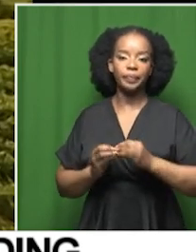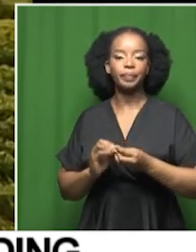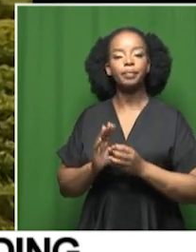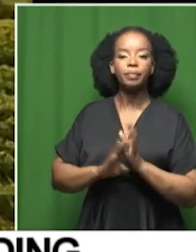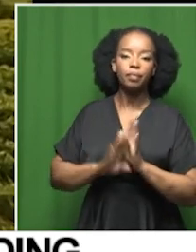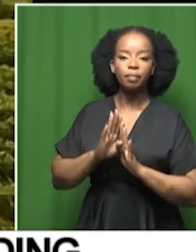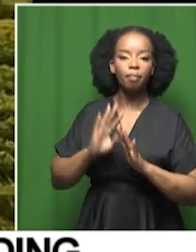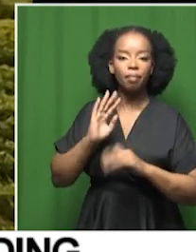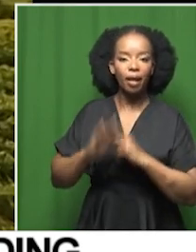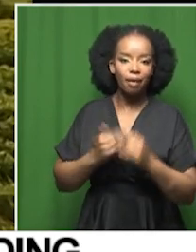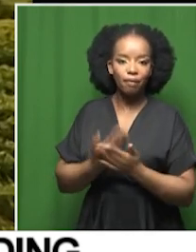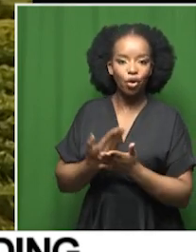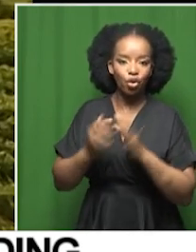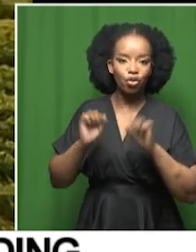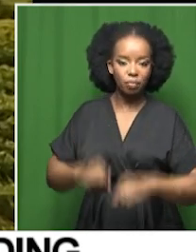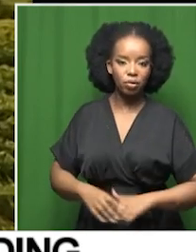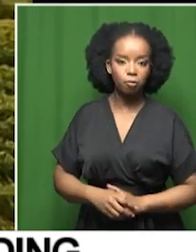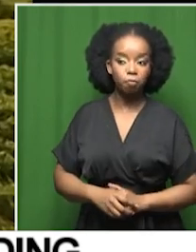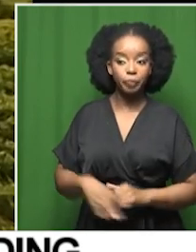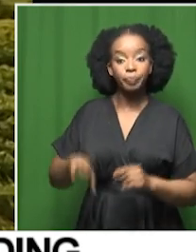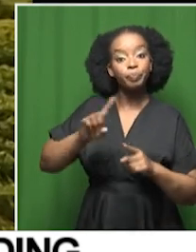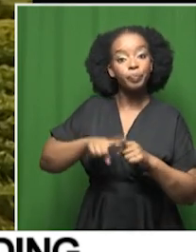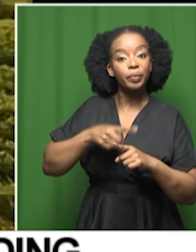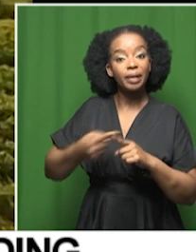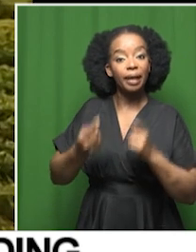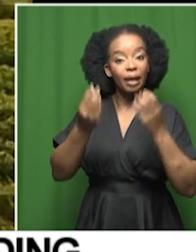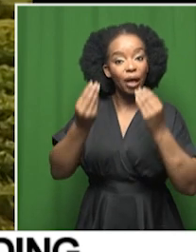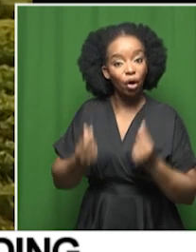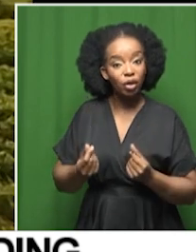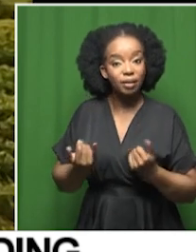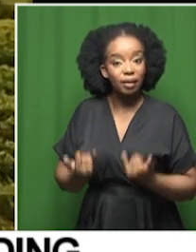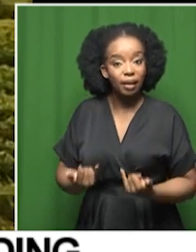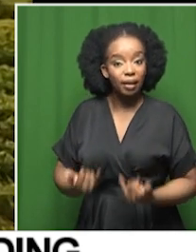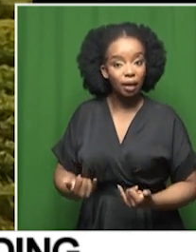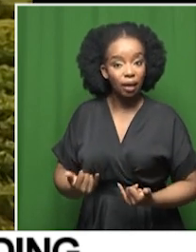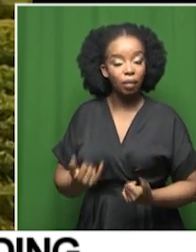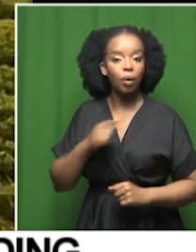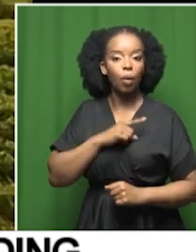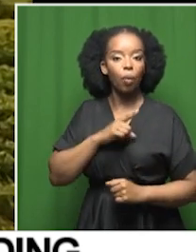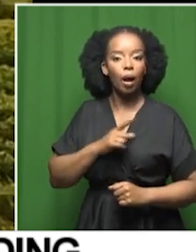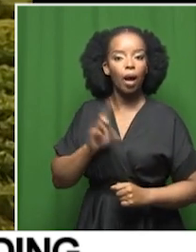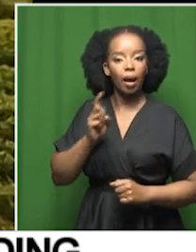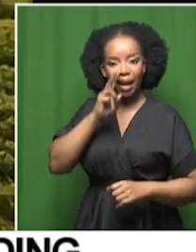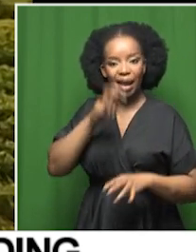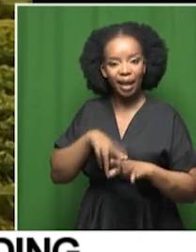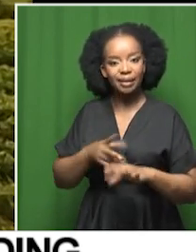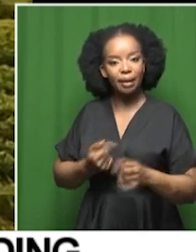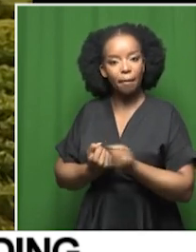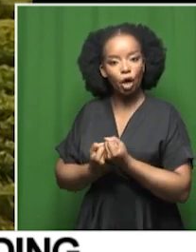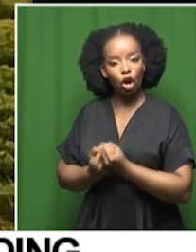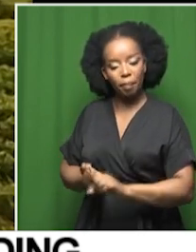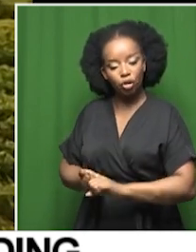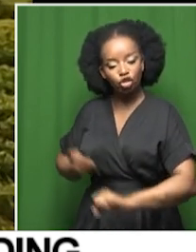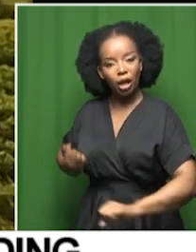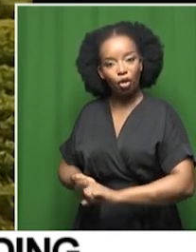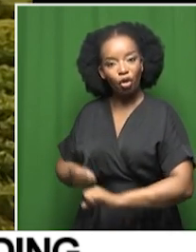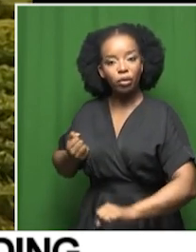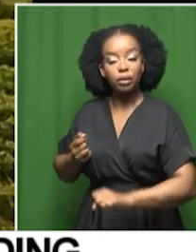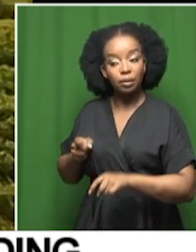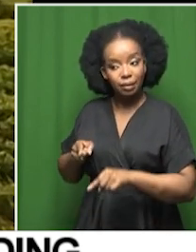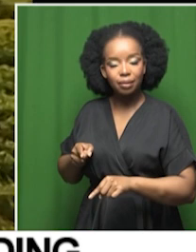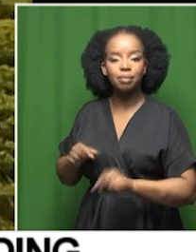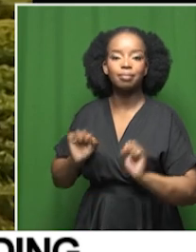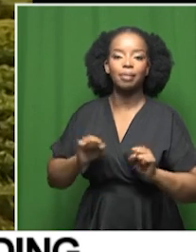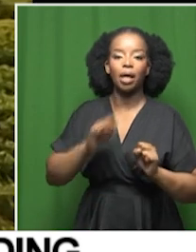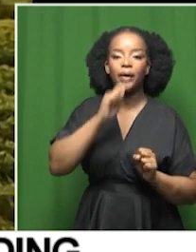availability. The additional costs, you know, that the value chain is carrying with backup generation diesel, of course, you know, that's something that has to be factored into it.